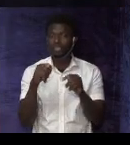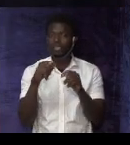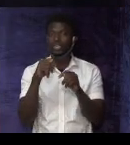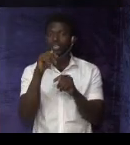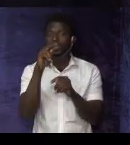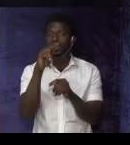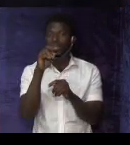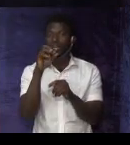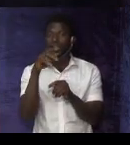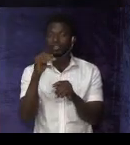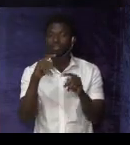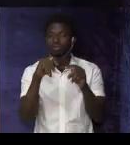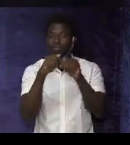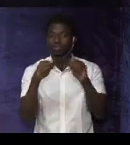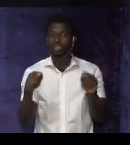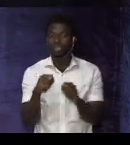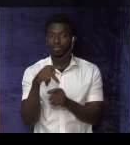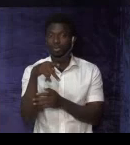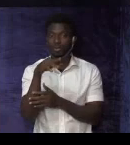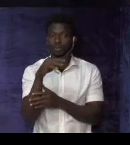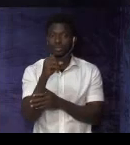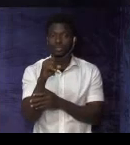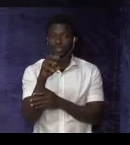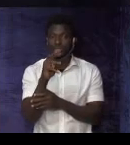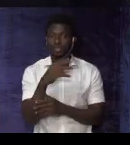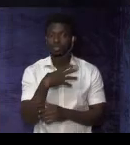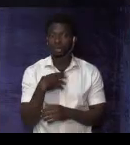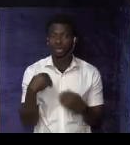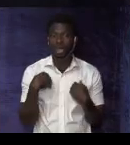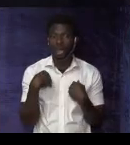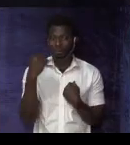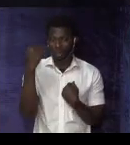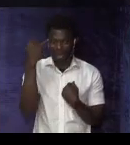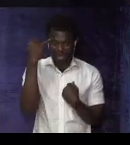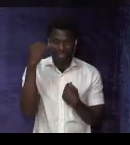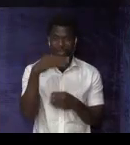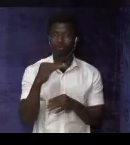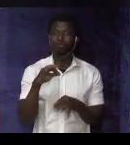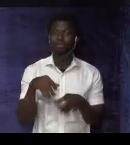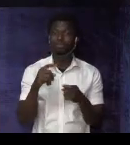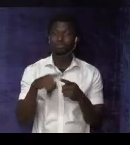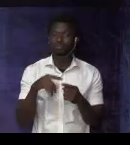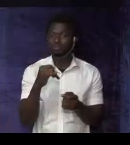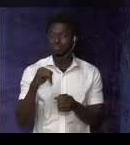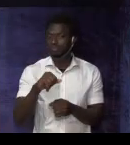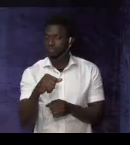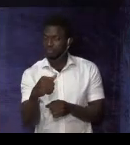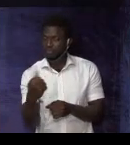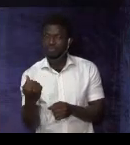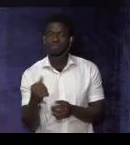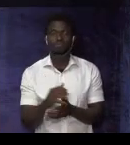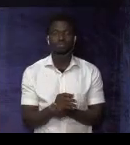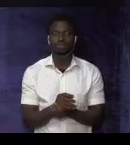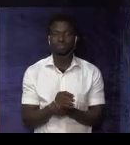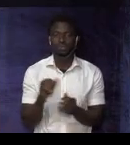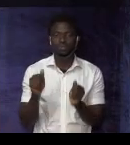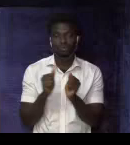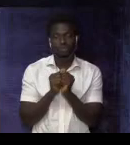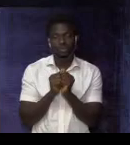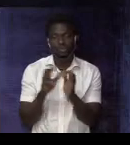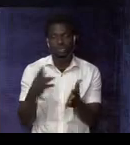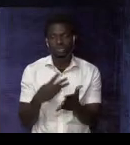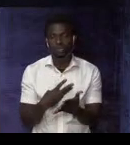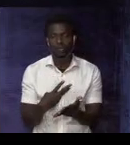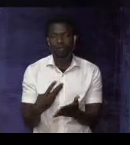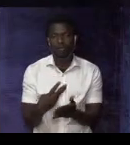prism. And for all other prisms, you should have an idea of how to draw their nets as well. So without